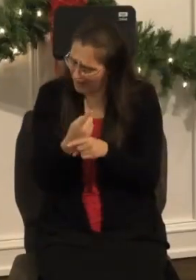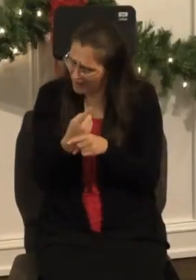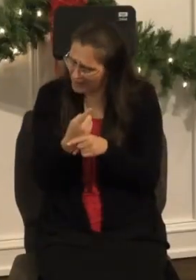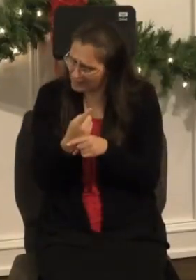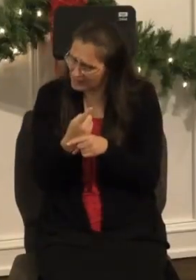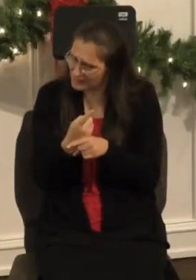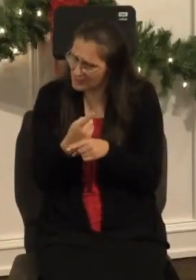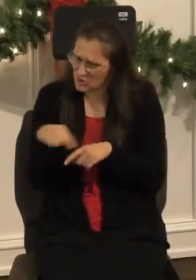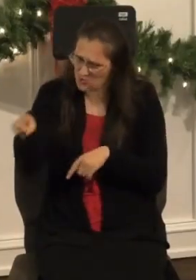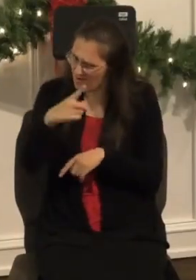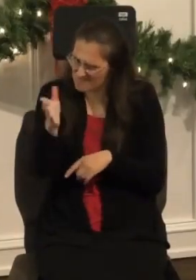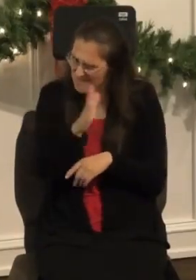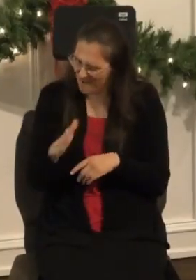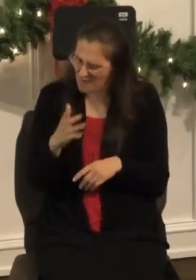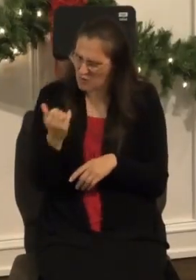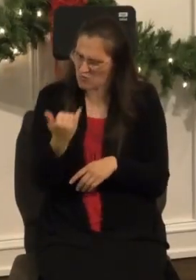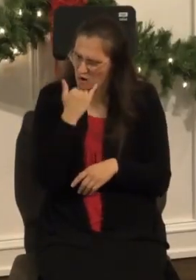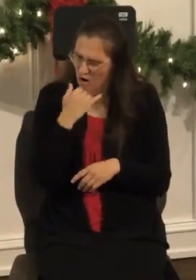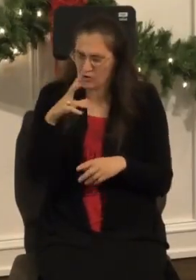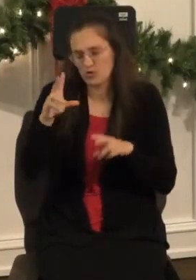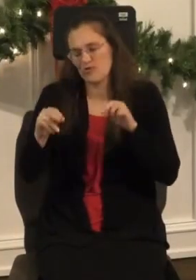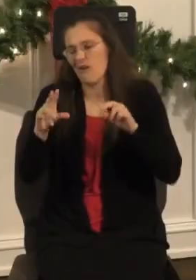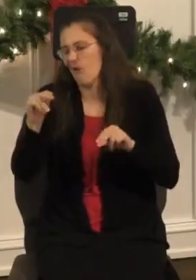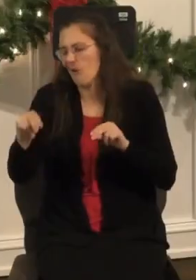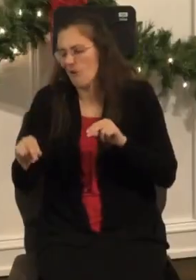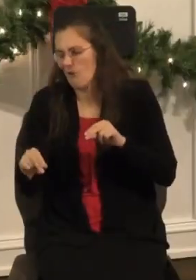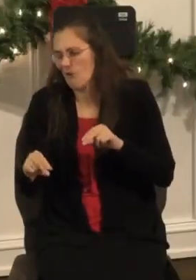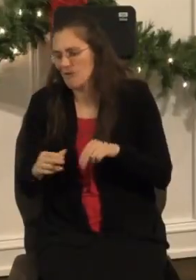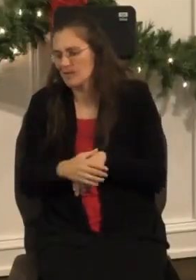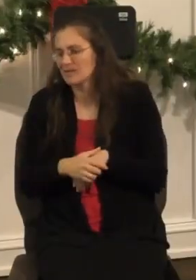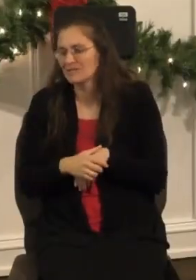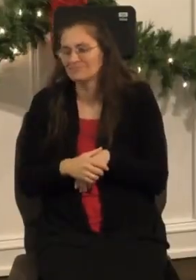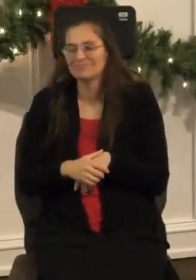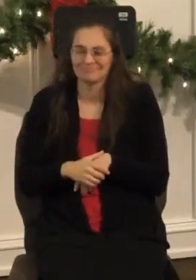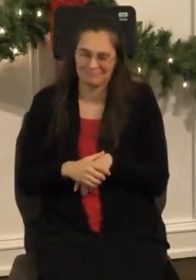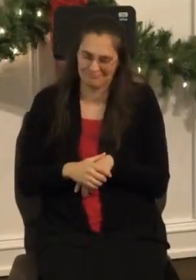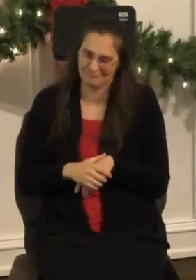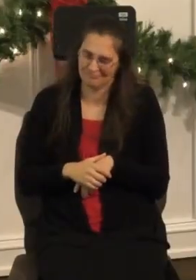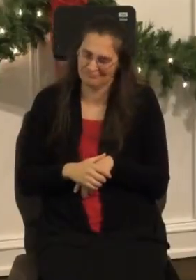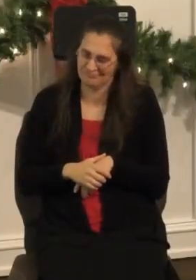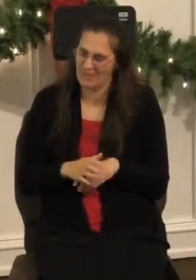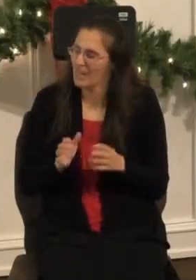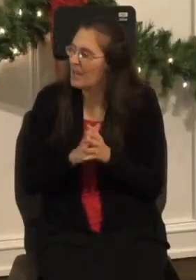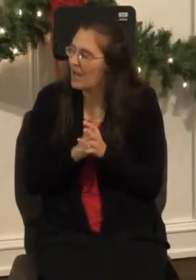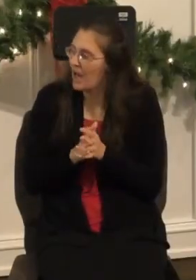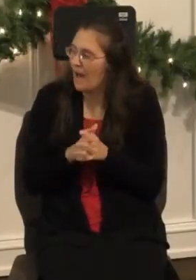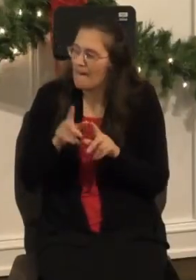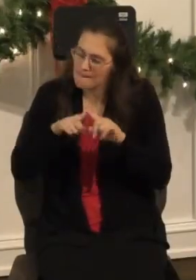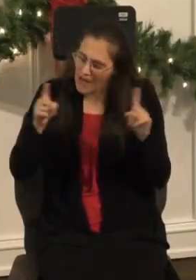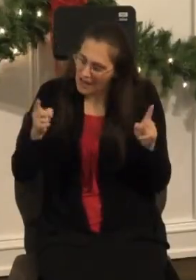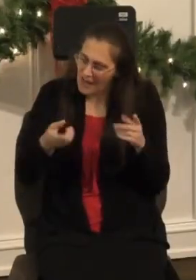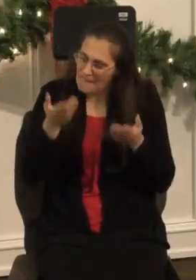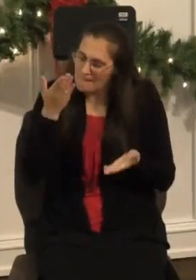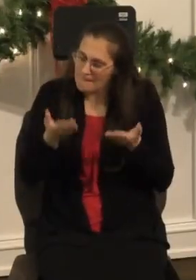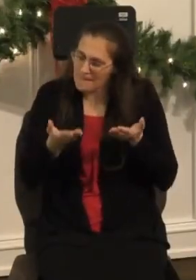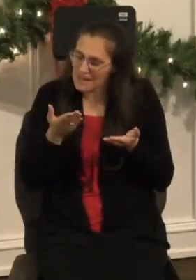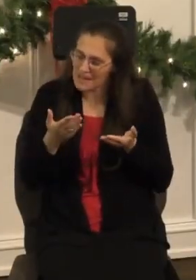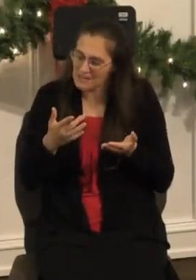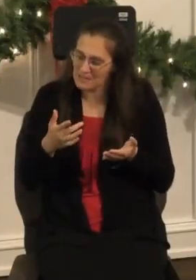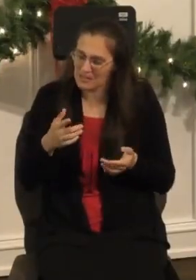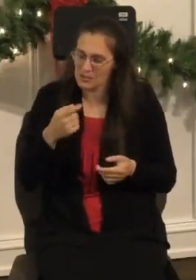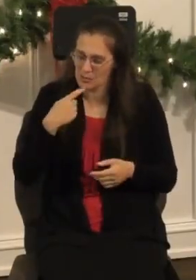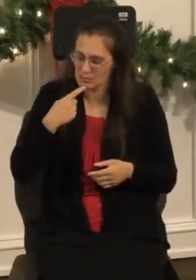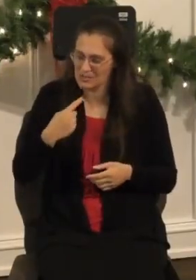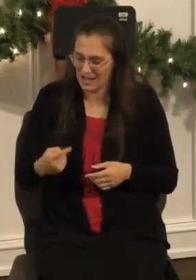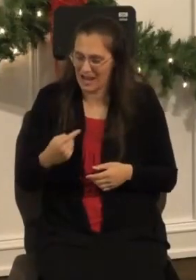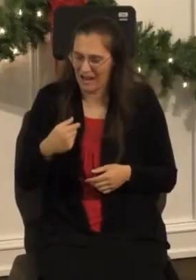right? No? Okay. So you might say, wait a minute. When I feel like this, I feel like the goat that's screaming